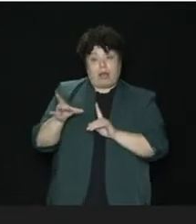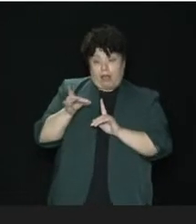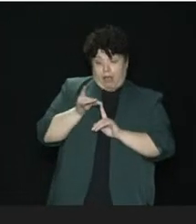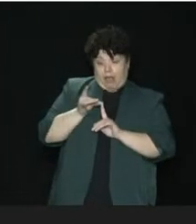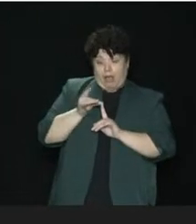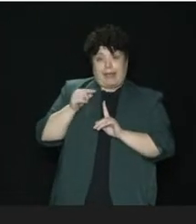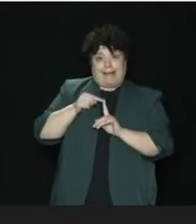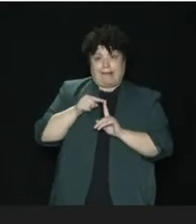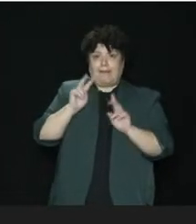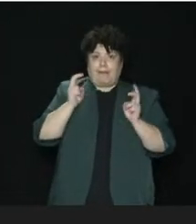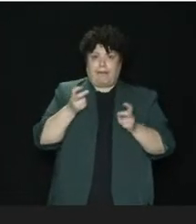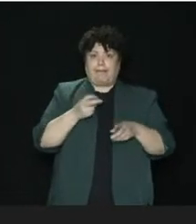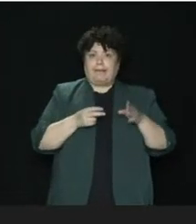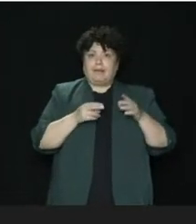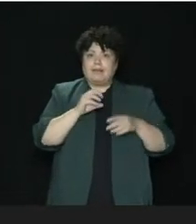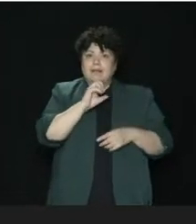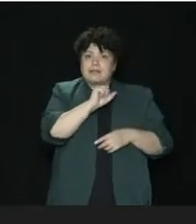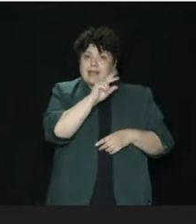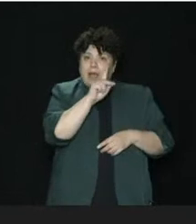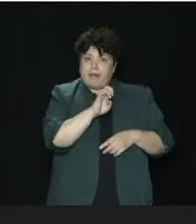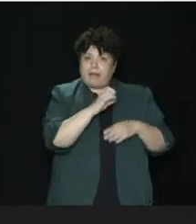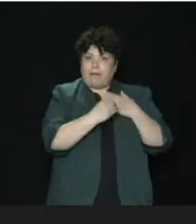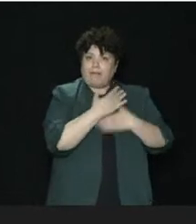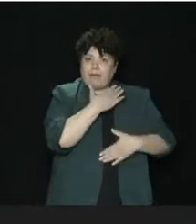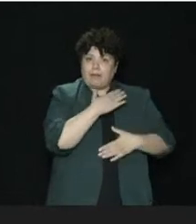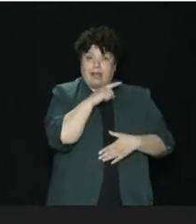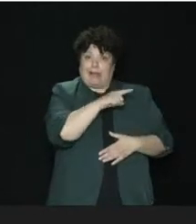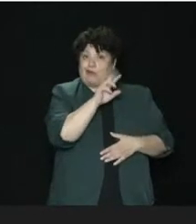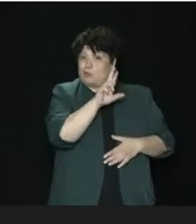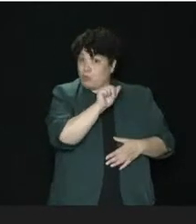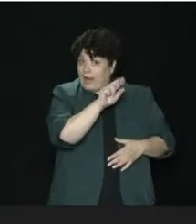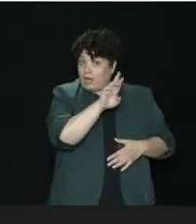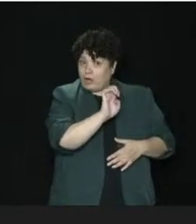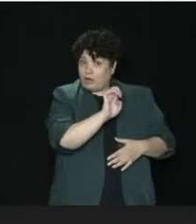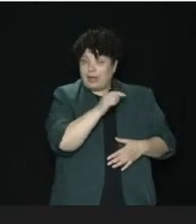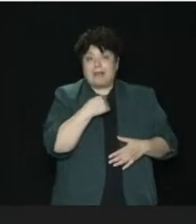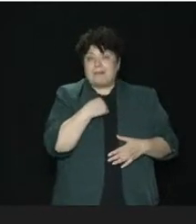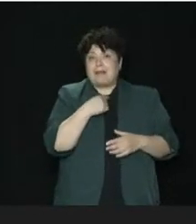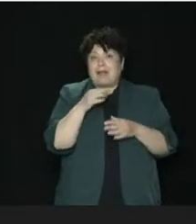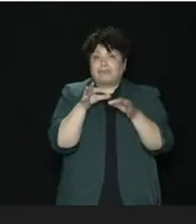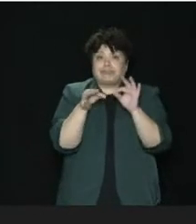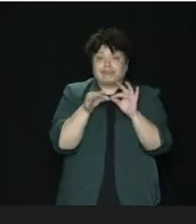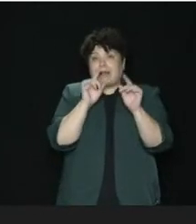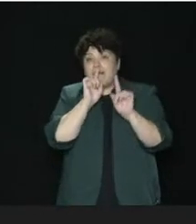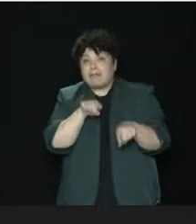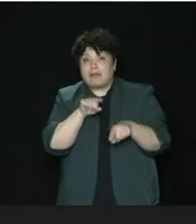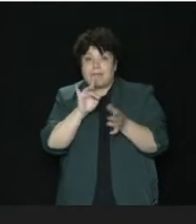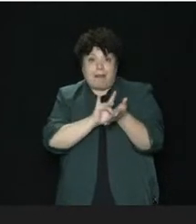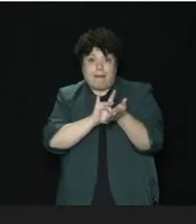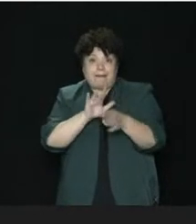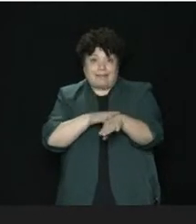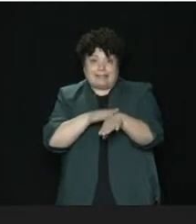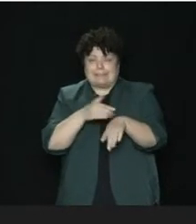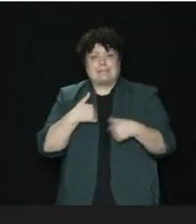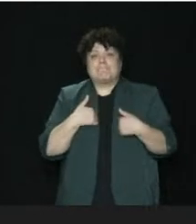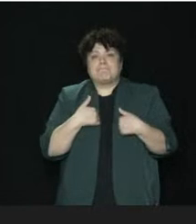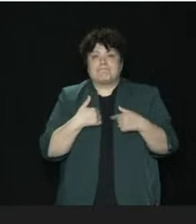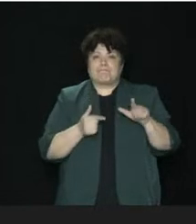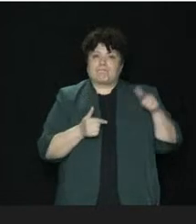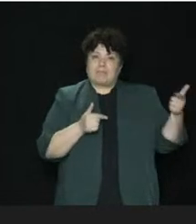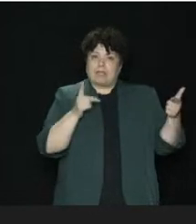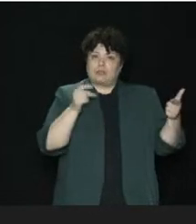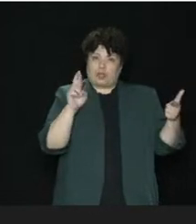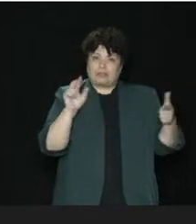But I'm not going to get too much into the medical advice, and I'm happy to turn it over to Dr. Tam for that. But